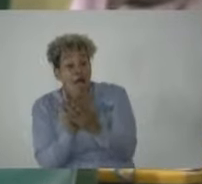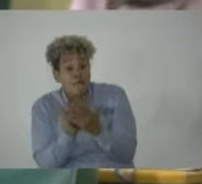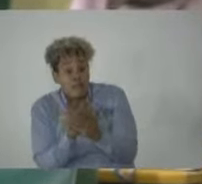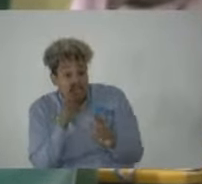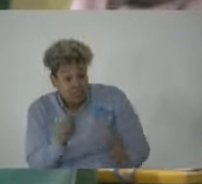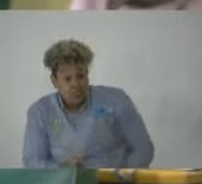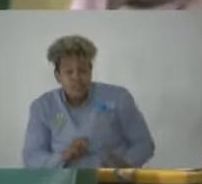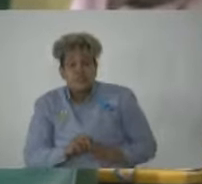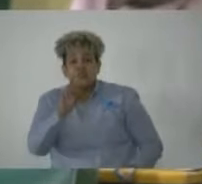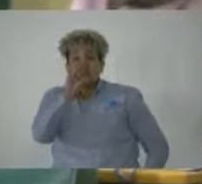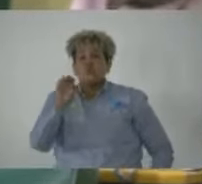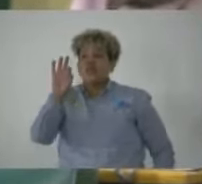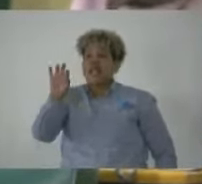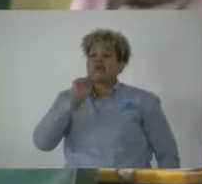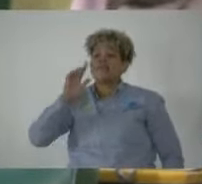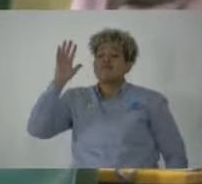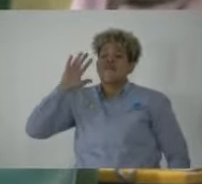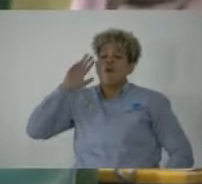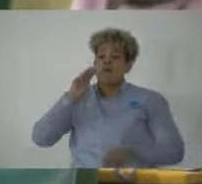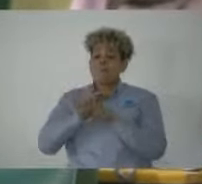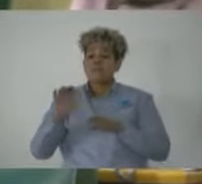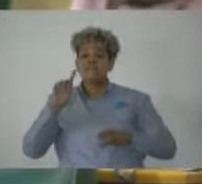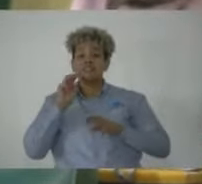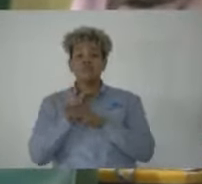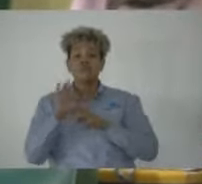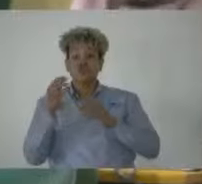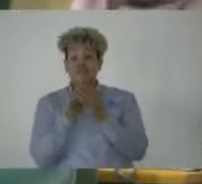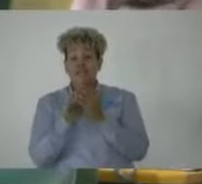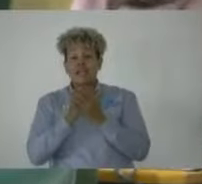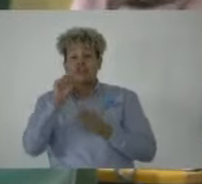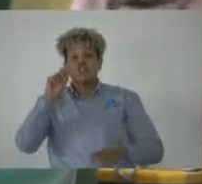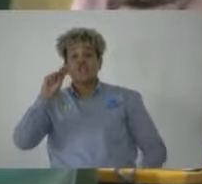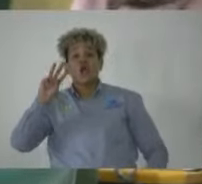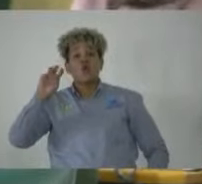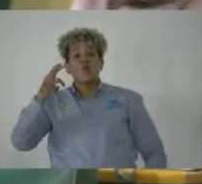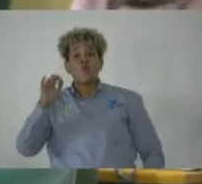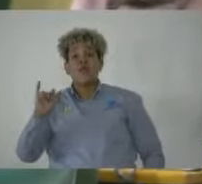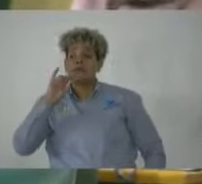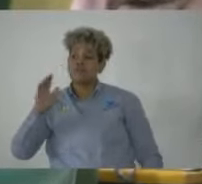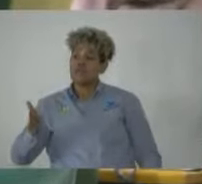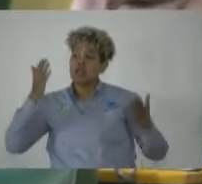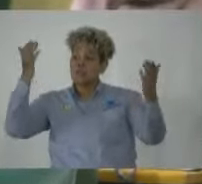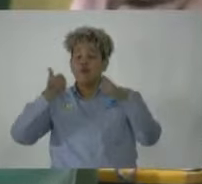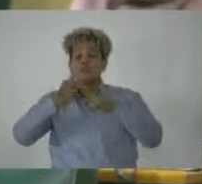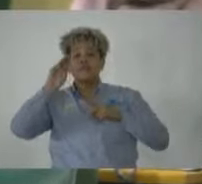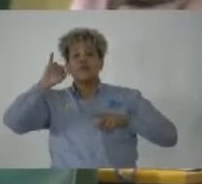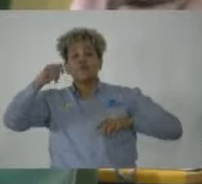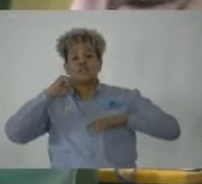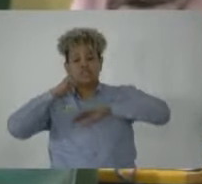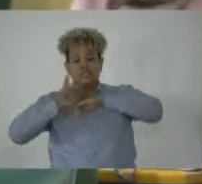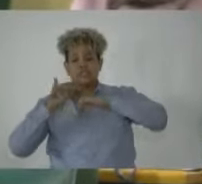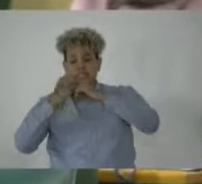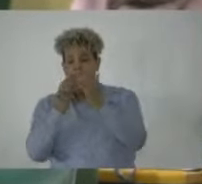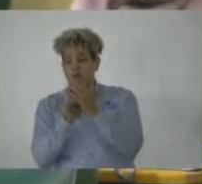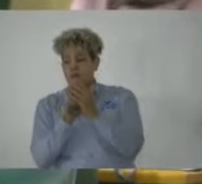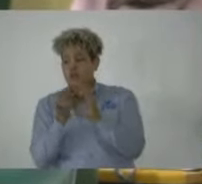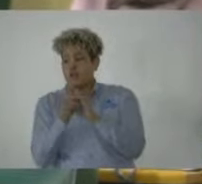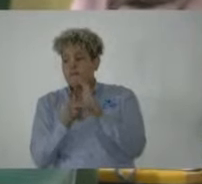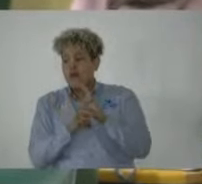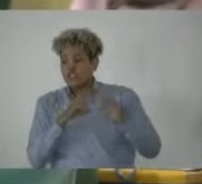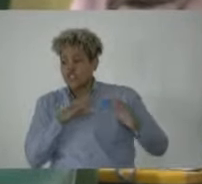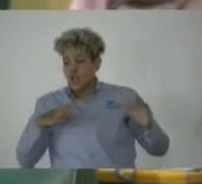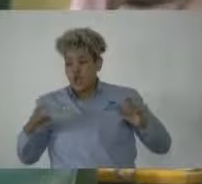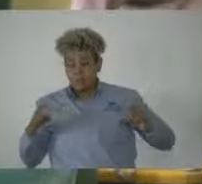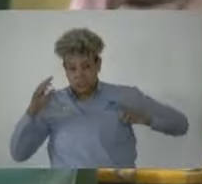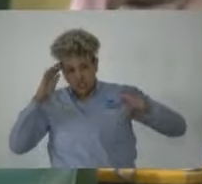in 2009, former Minister in the Ministry of Finance, Don Webby, proposed that the BOJ set up a monetary policy committee to determine